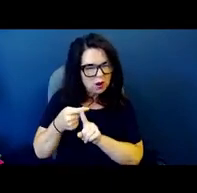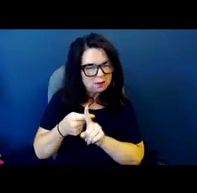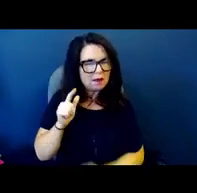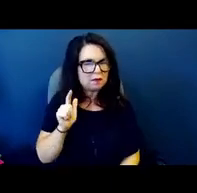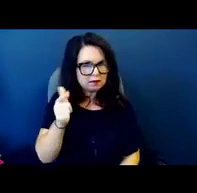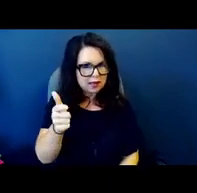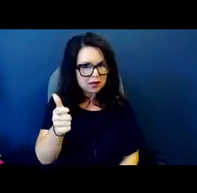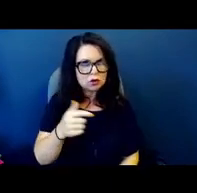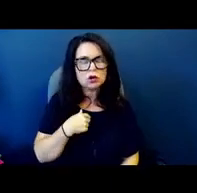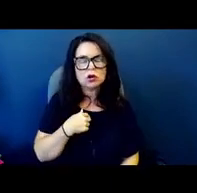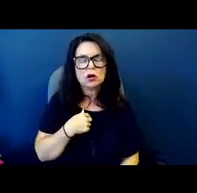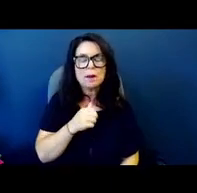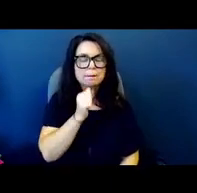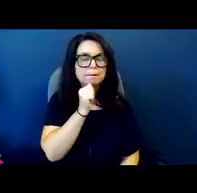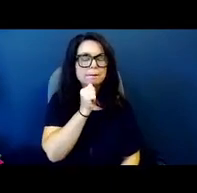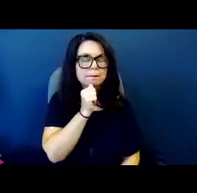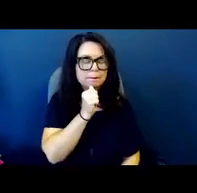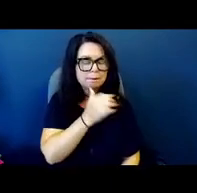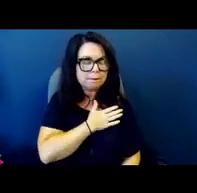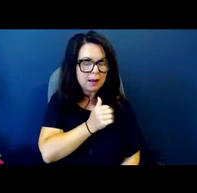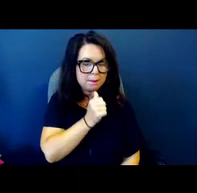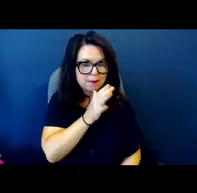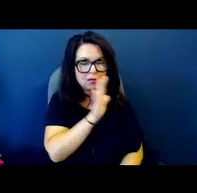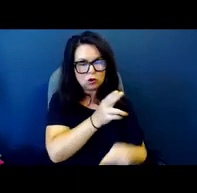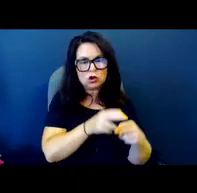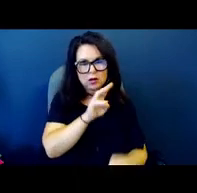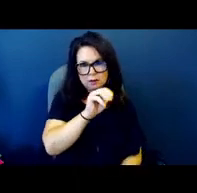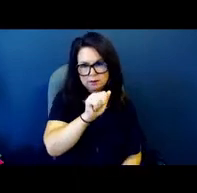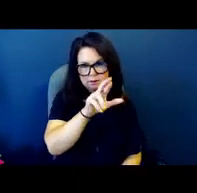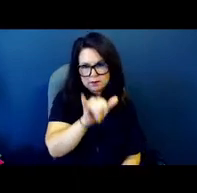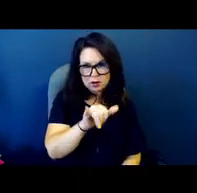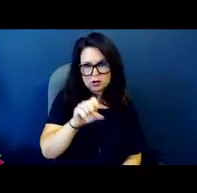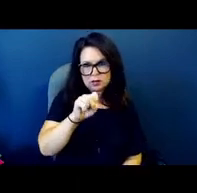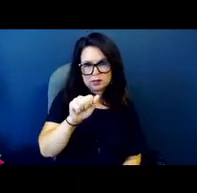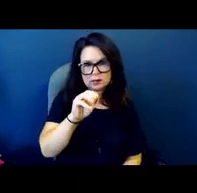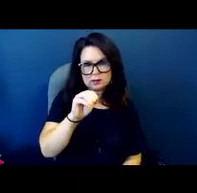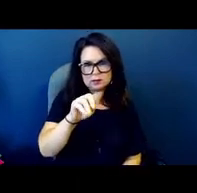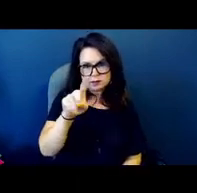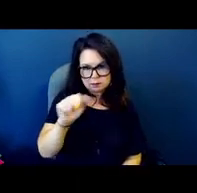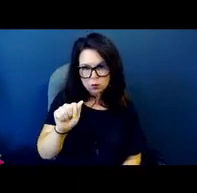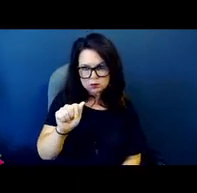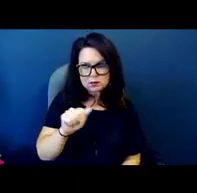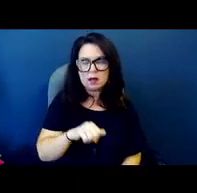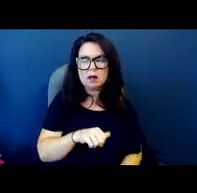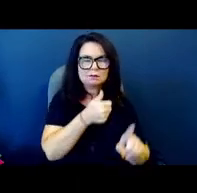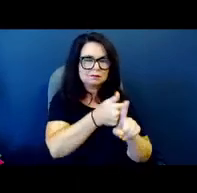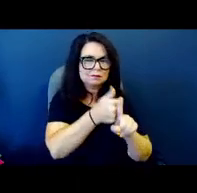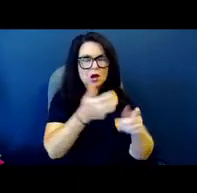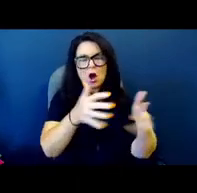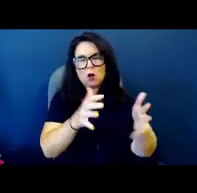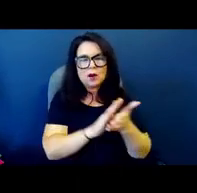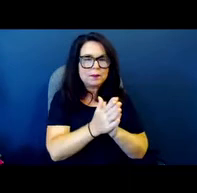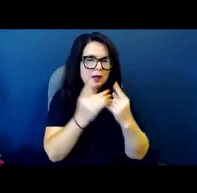word. My mom, her name is Mary Samoza. She was already becoming a